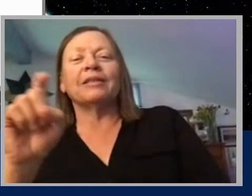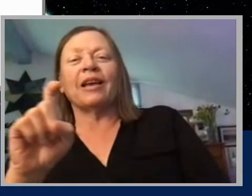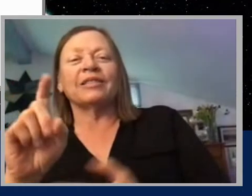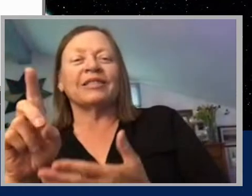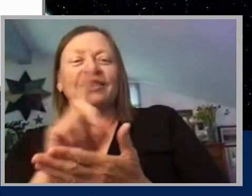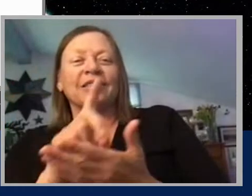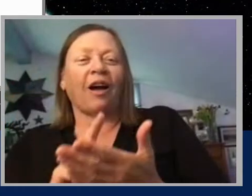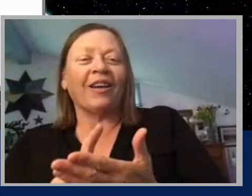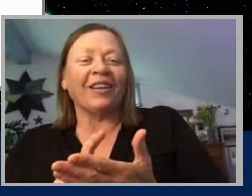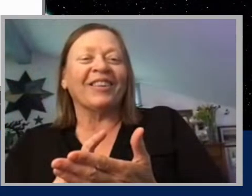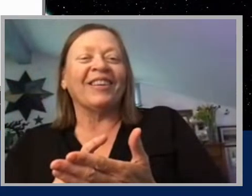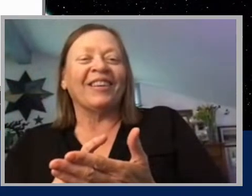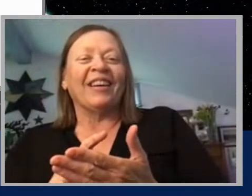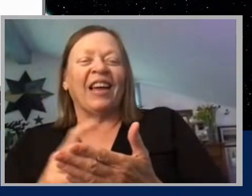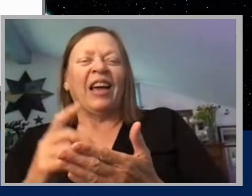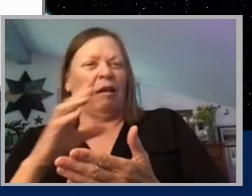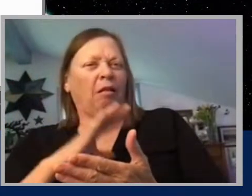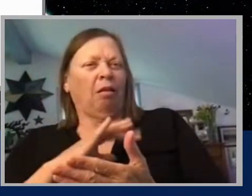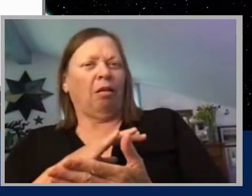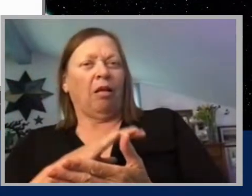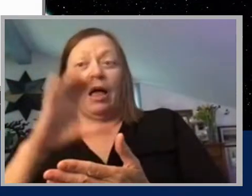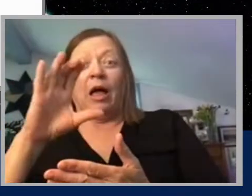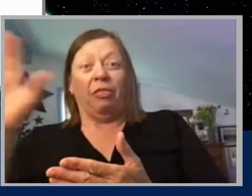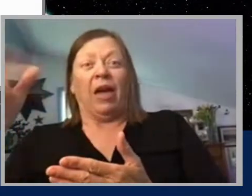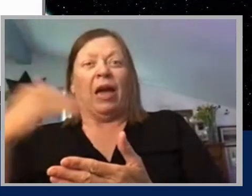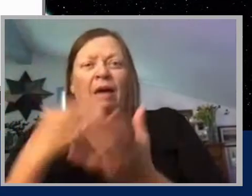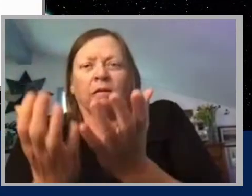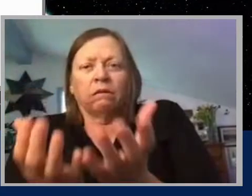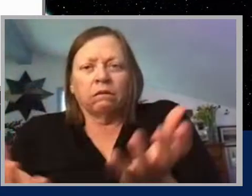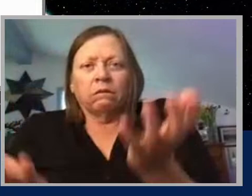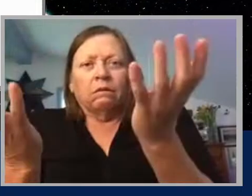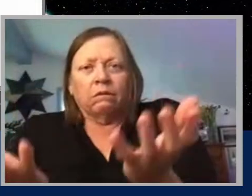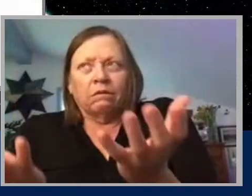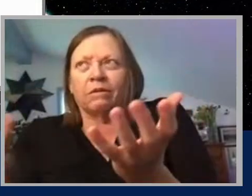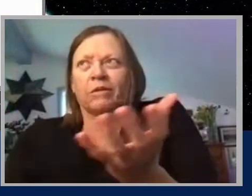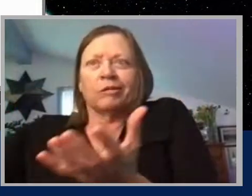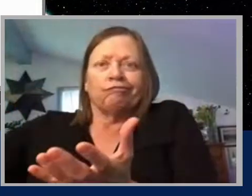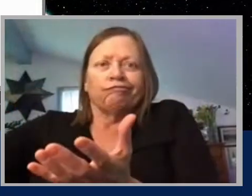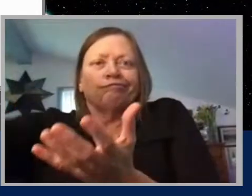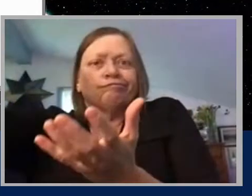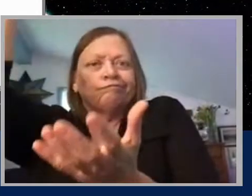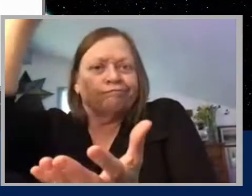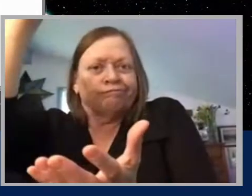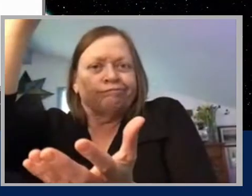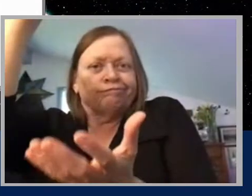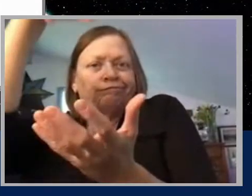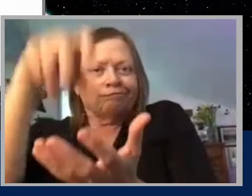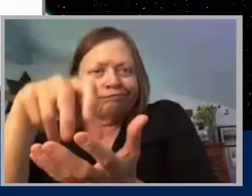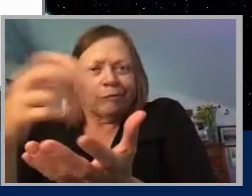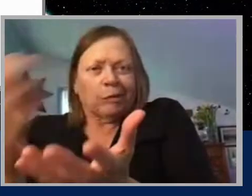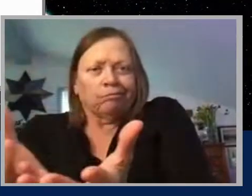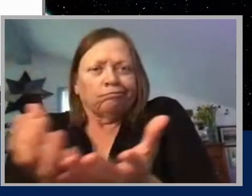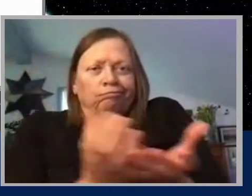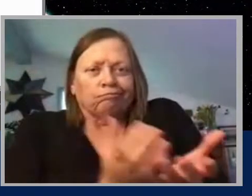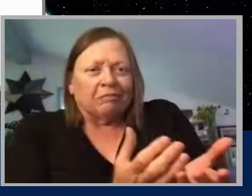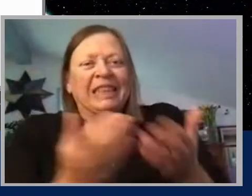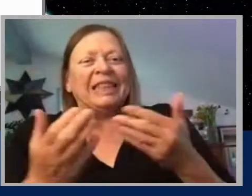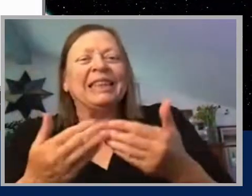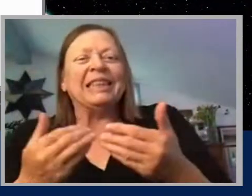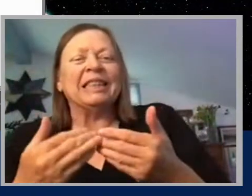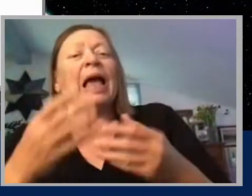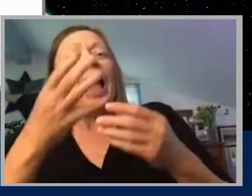little crane thing, and it slides underneath, and they have the room for the astronauts to come out, and then they can transport them with a helicopter. So they have this big helipad, and like it's very much